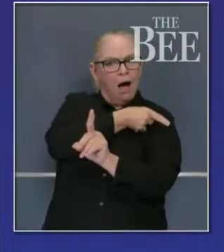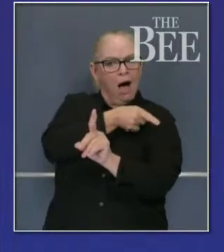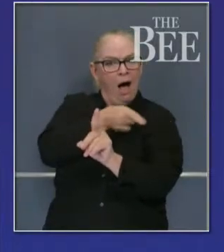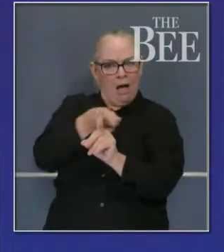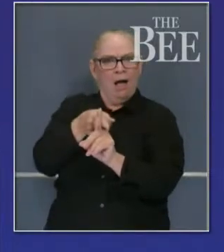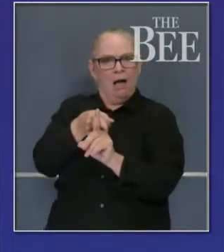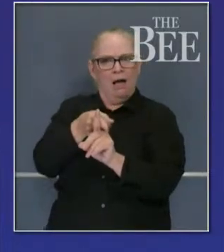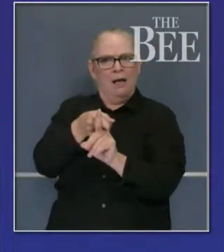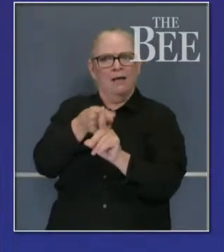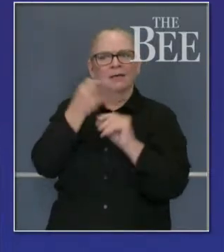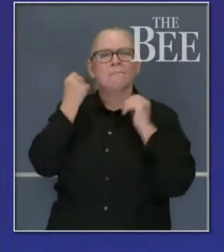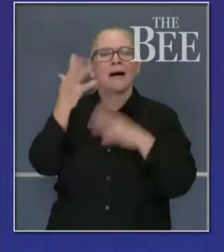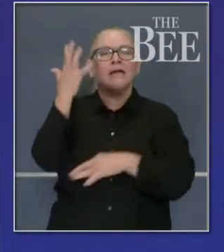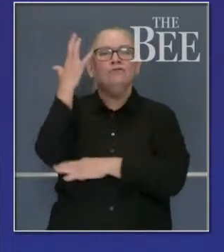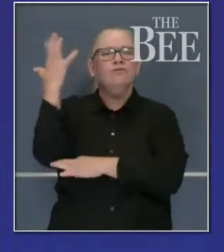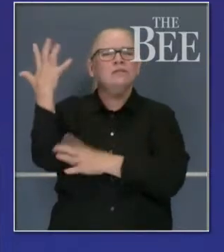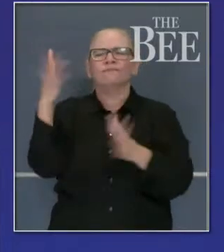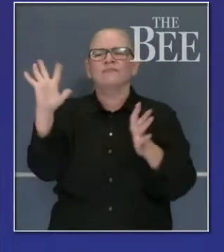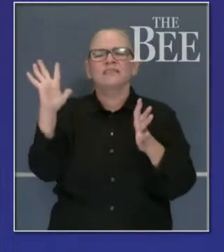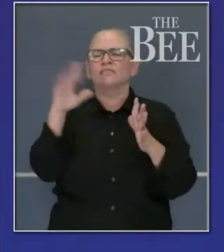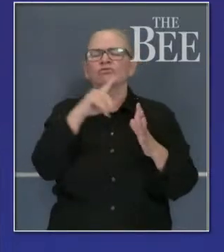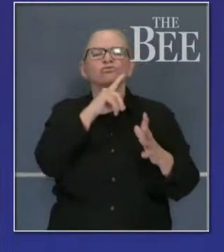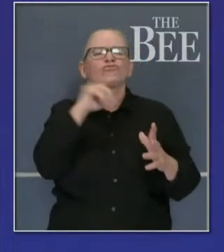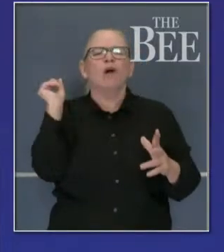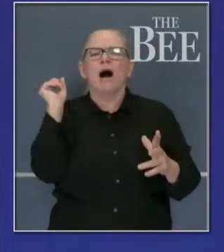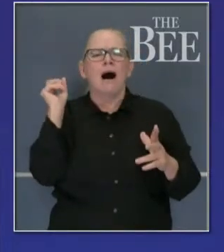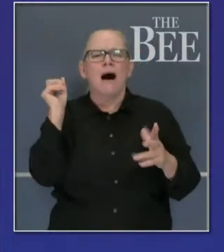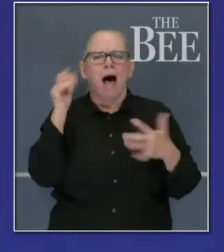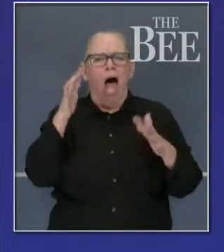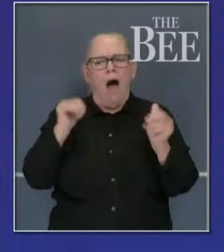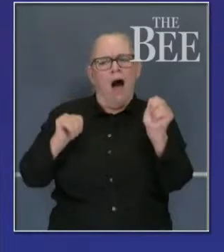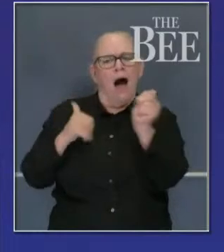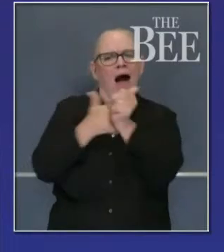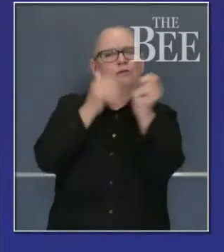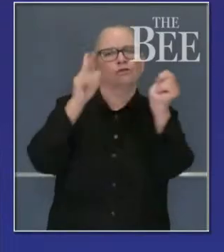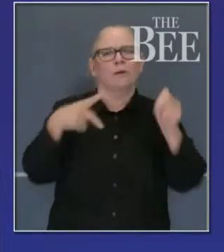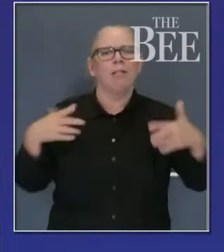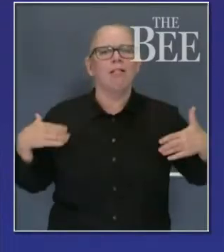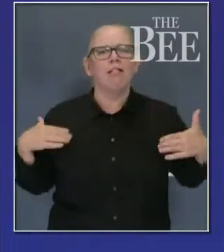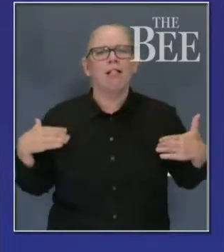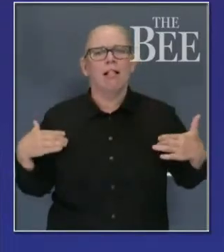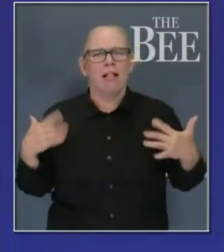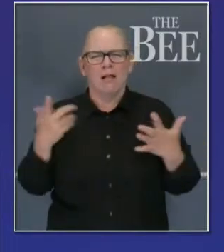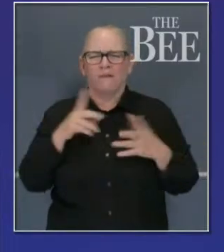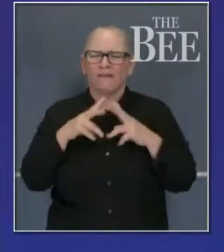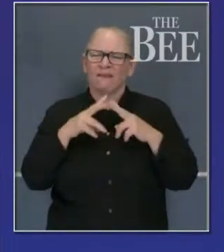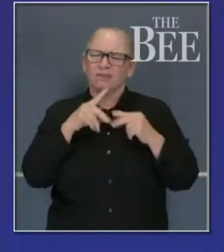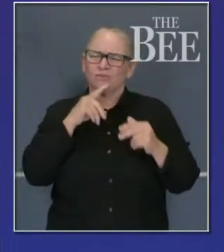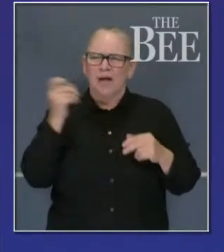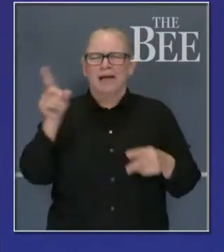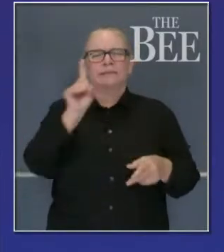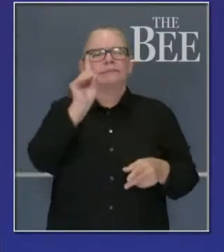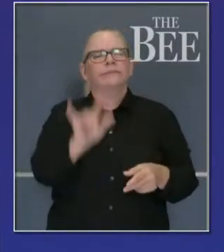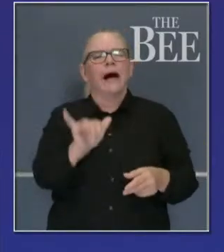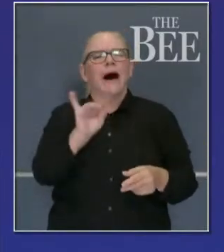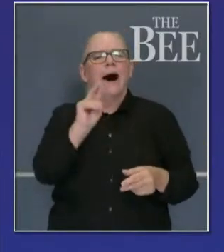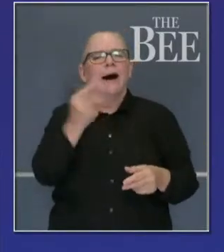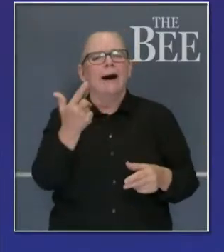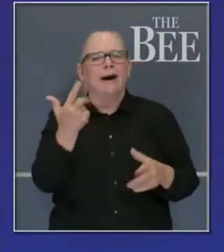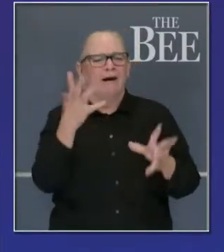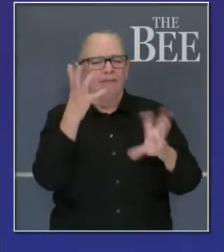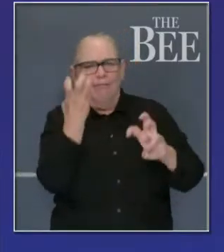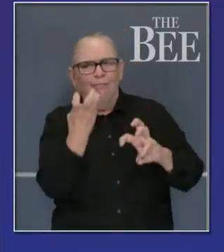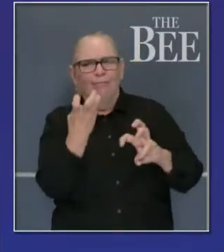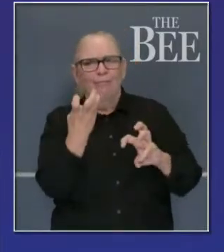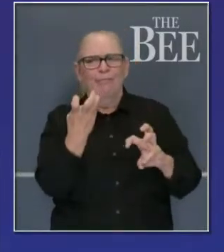beetle dead trees, these trees have fallen, these trees act as kindling, these trees are dry.